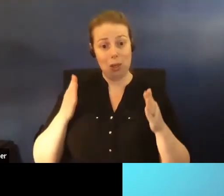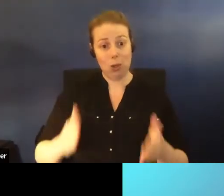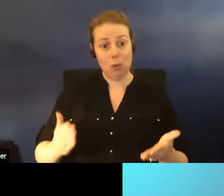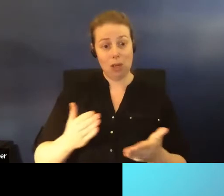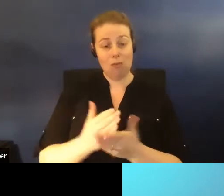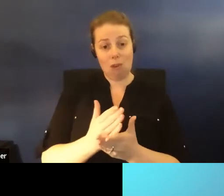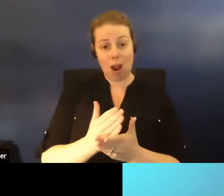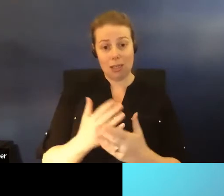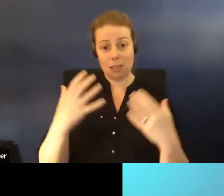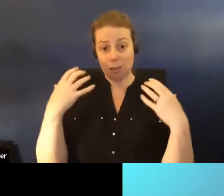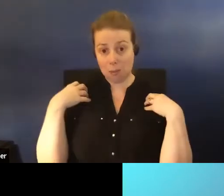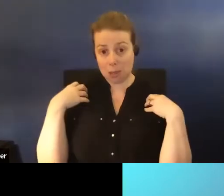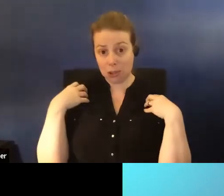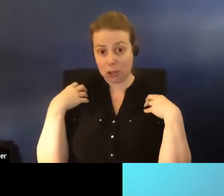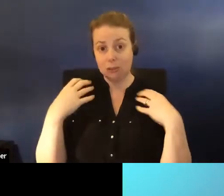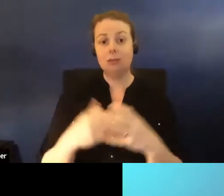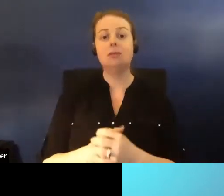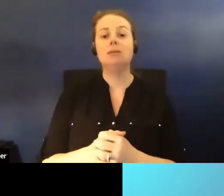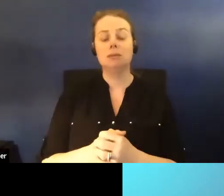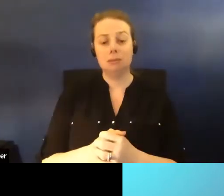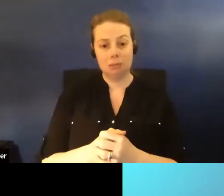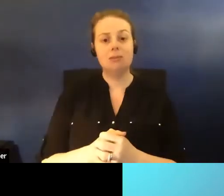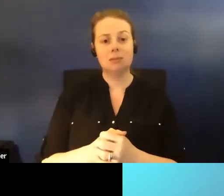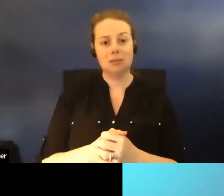law foundations as our starting point.